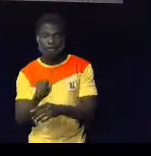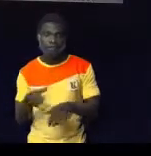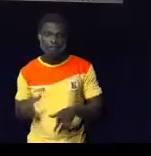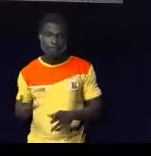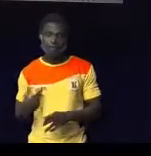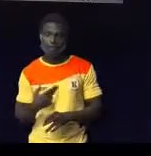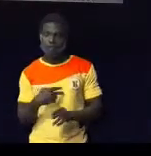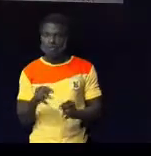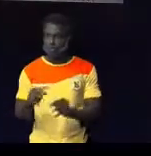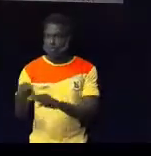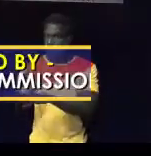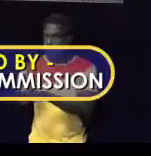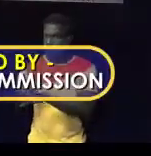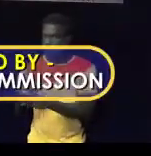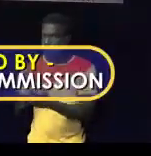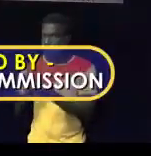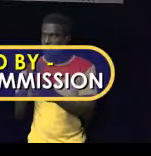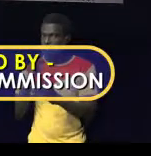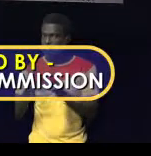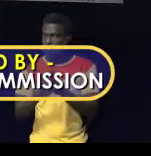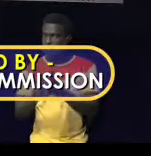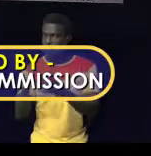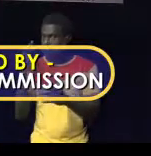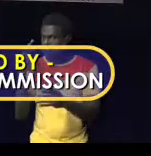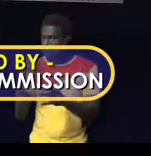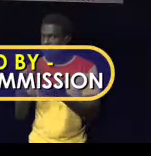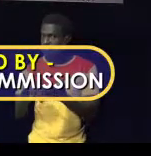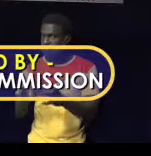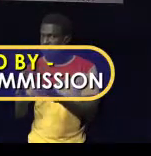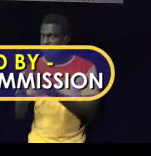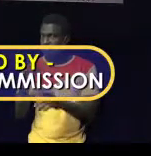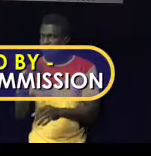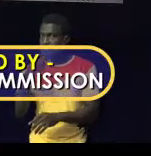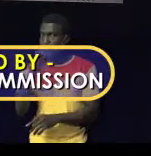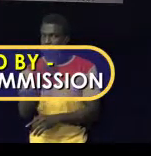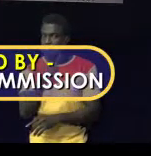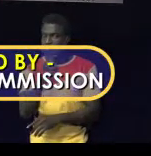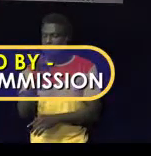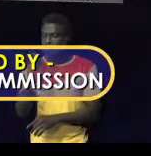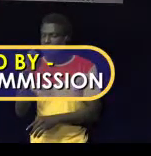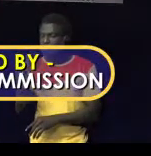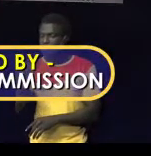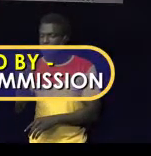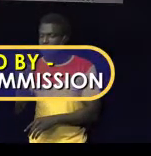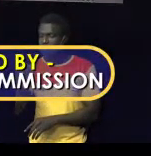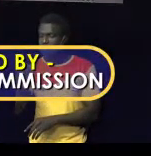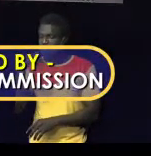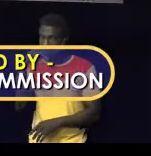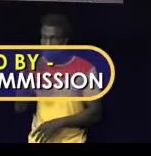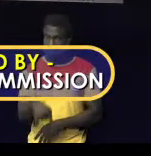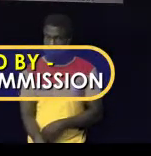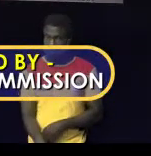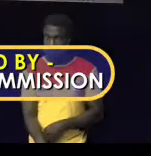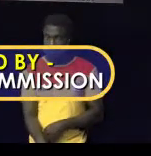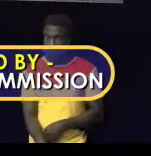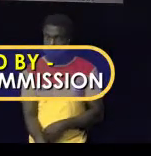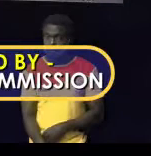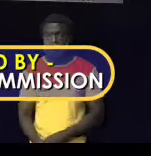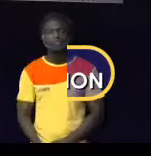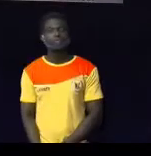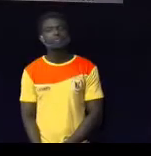move on. These are examples. Look at this word. D-E-E-P, deep. Deep.